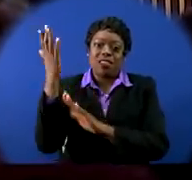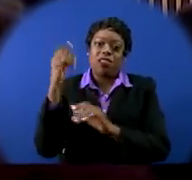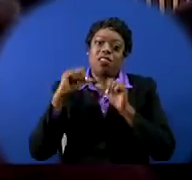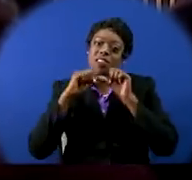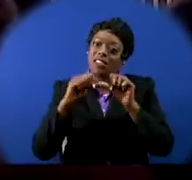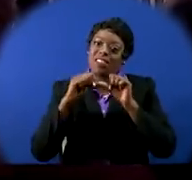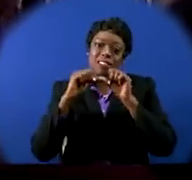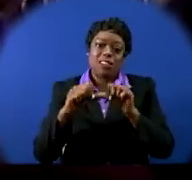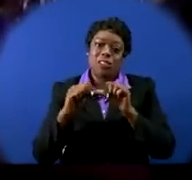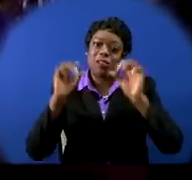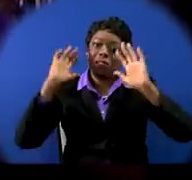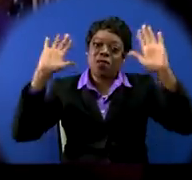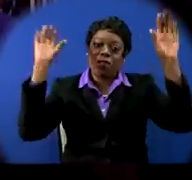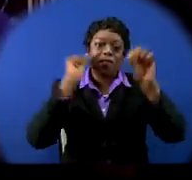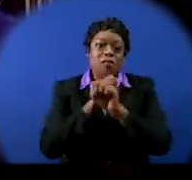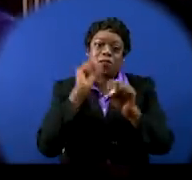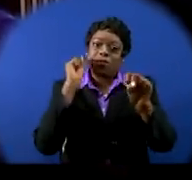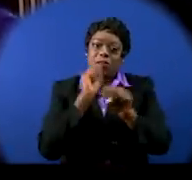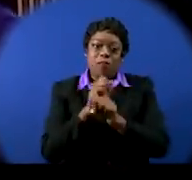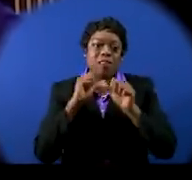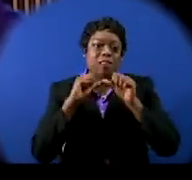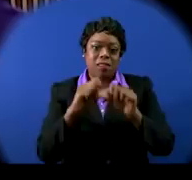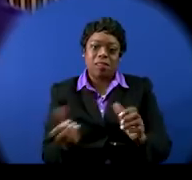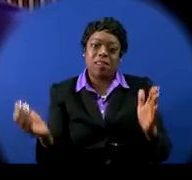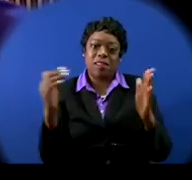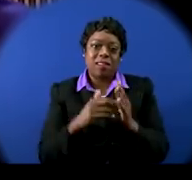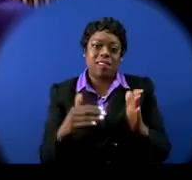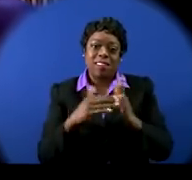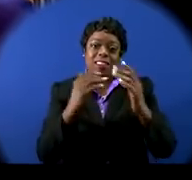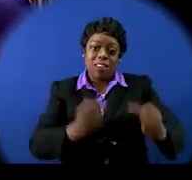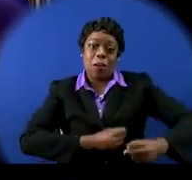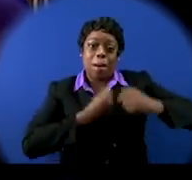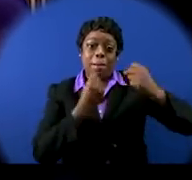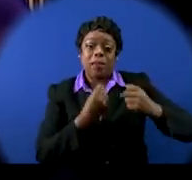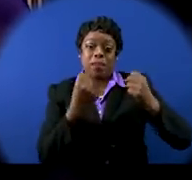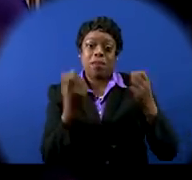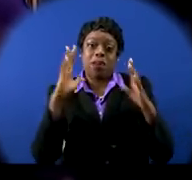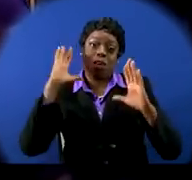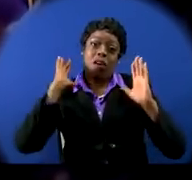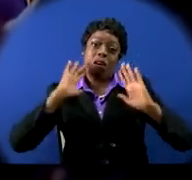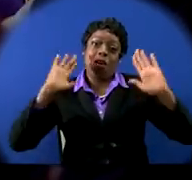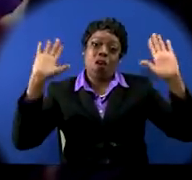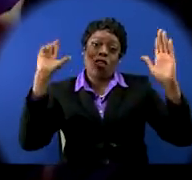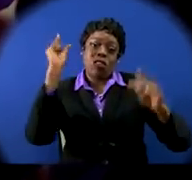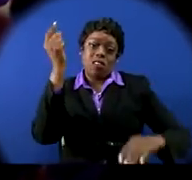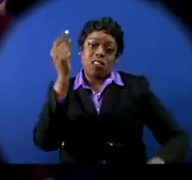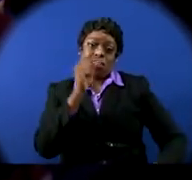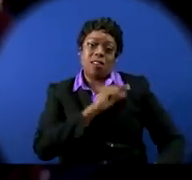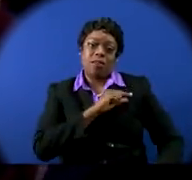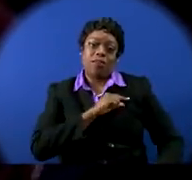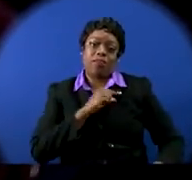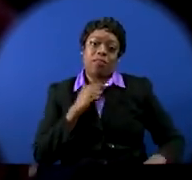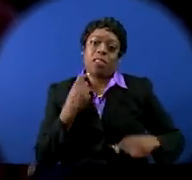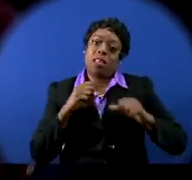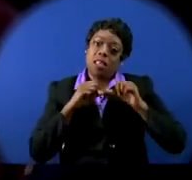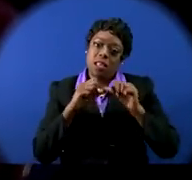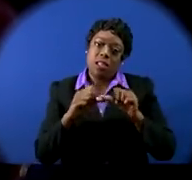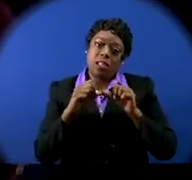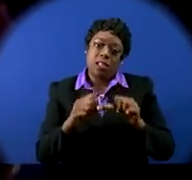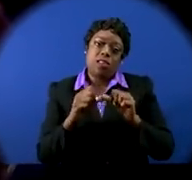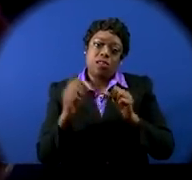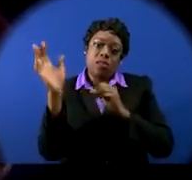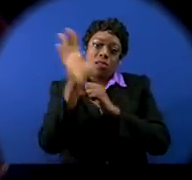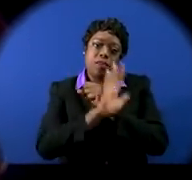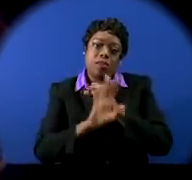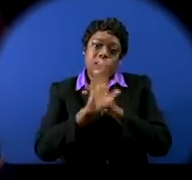miracle. Show us your abundant power and your amazing grace. Be with us now as we head farther into the month of April.